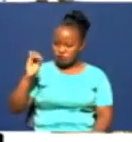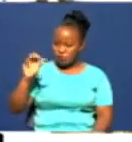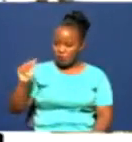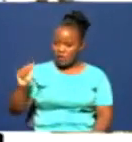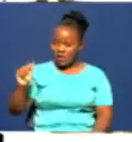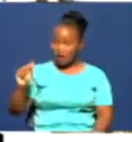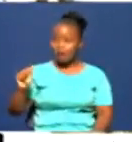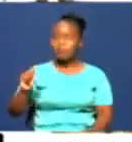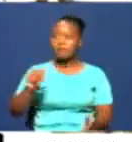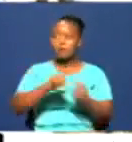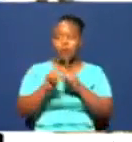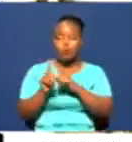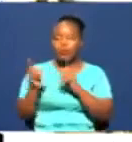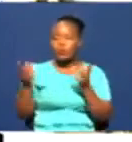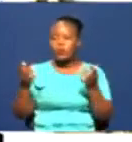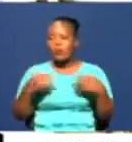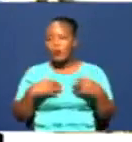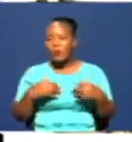therefore